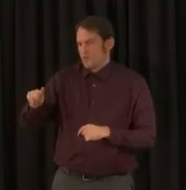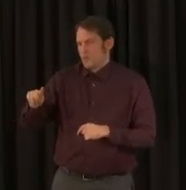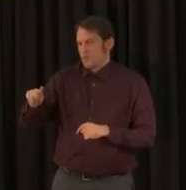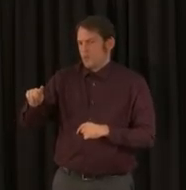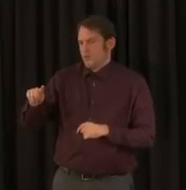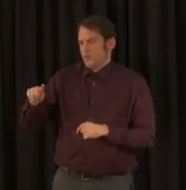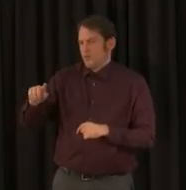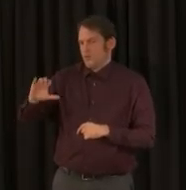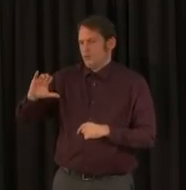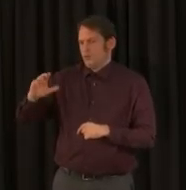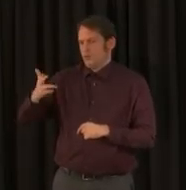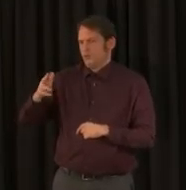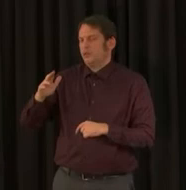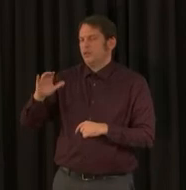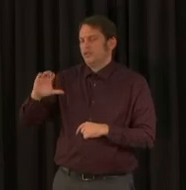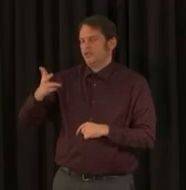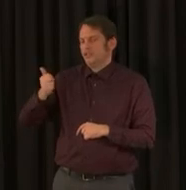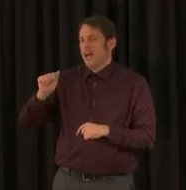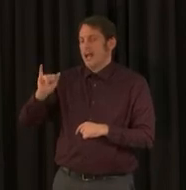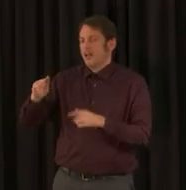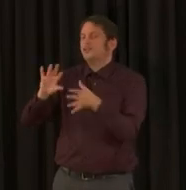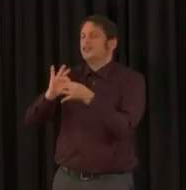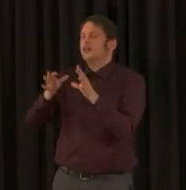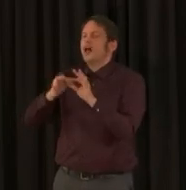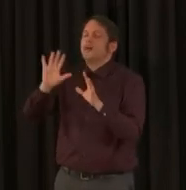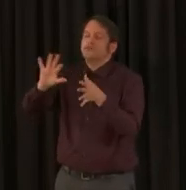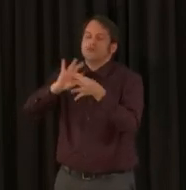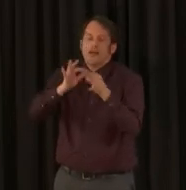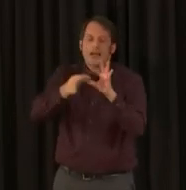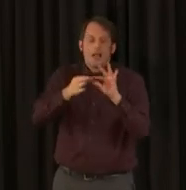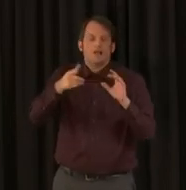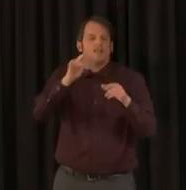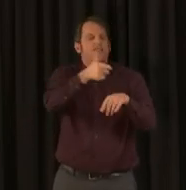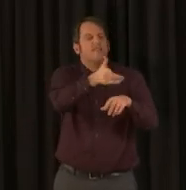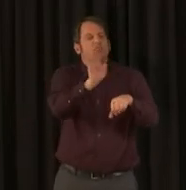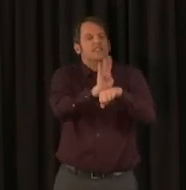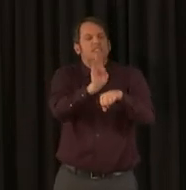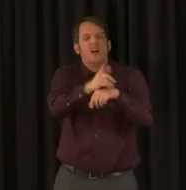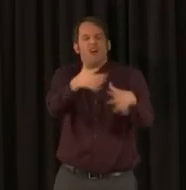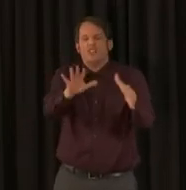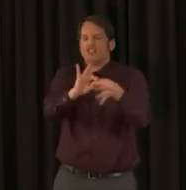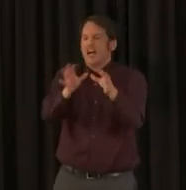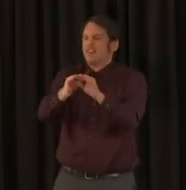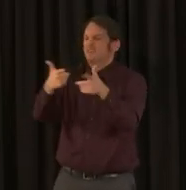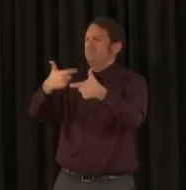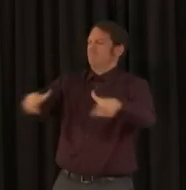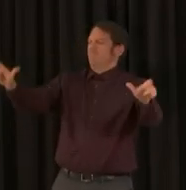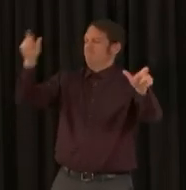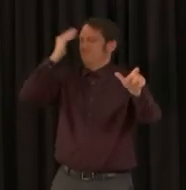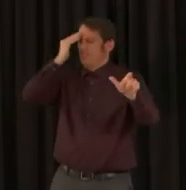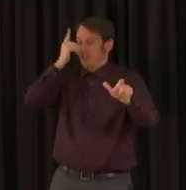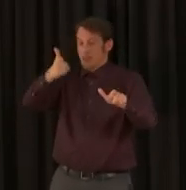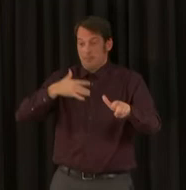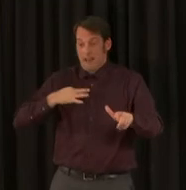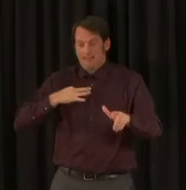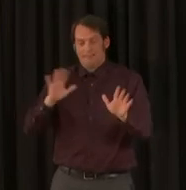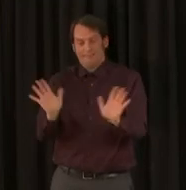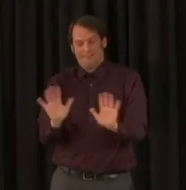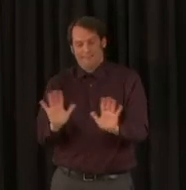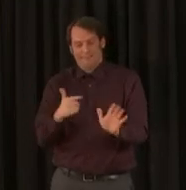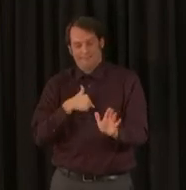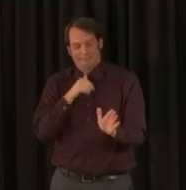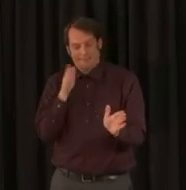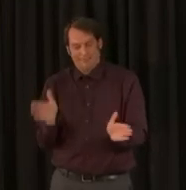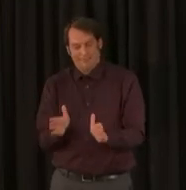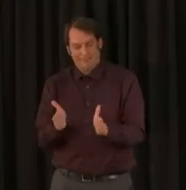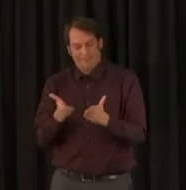assistance then? Technical assistance, anyone, regardless of size. If you think you need help in applying for your PPP